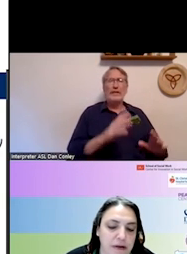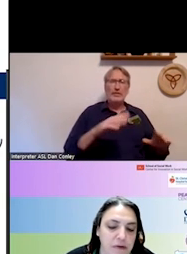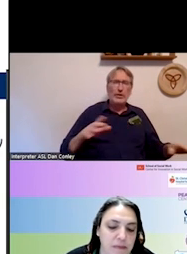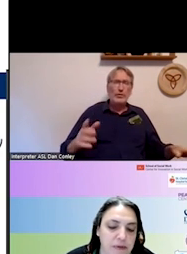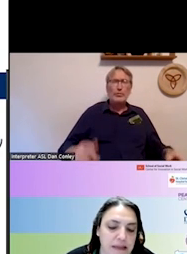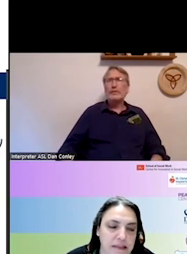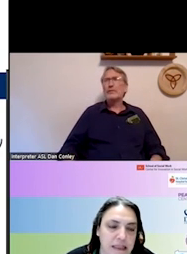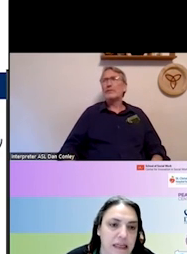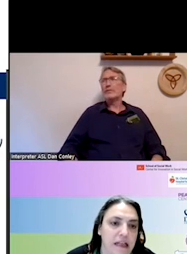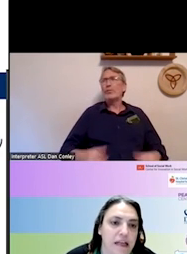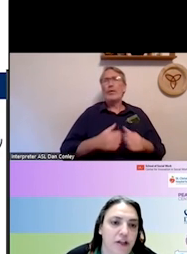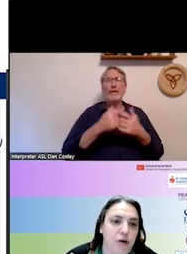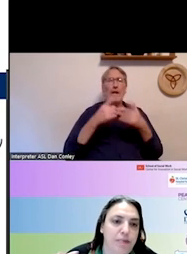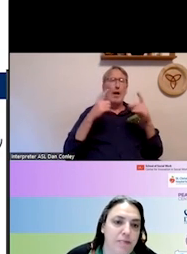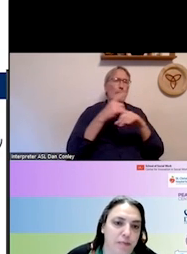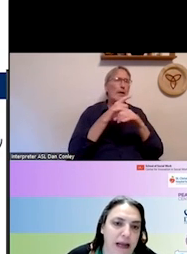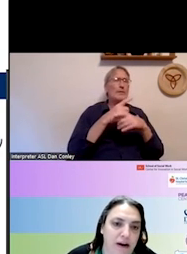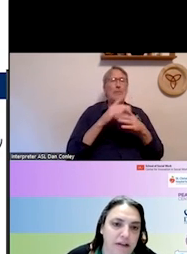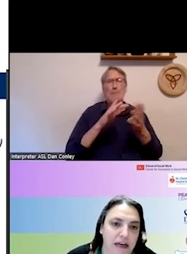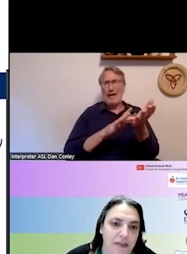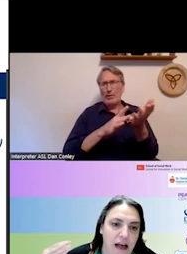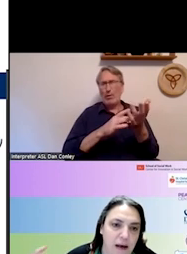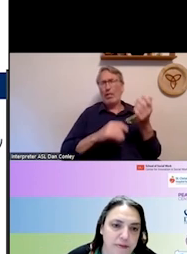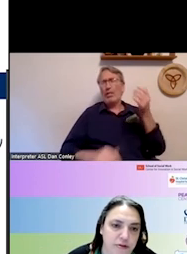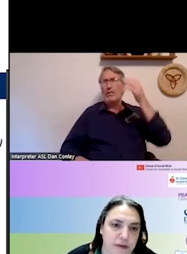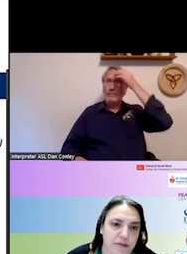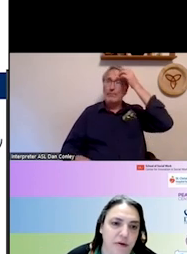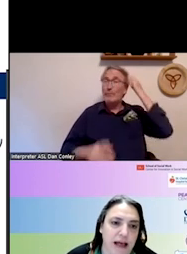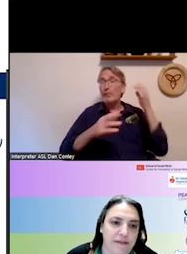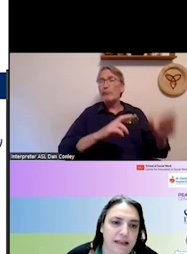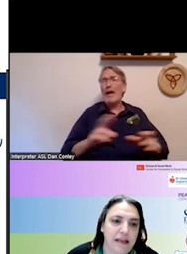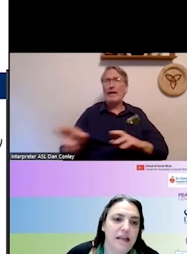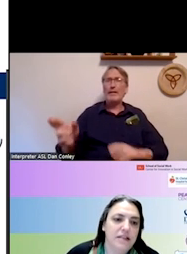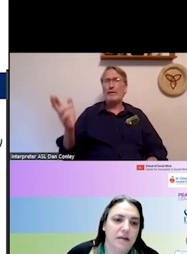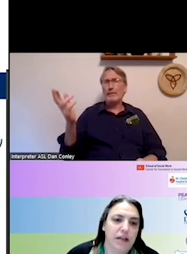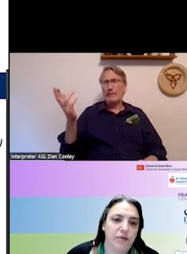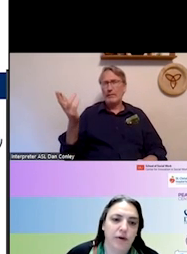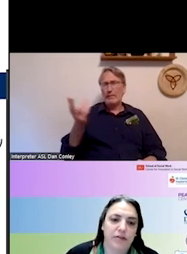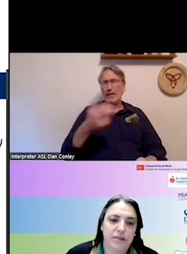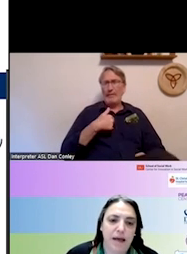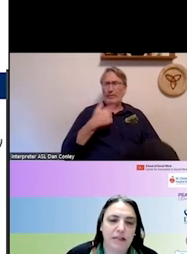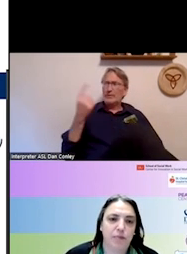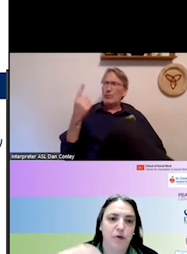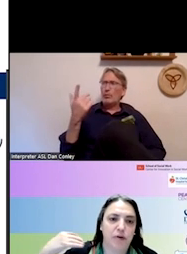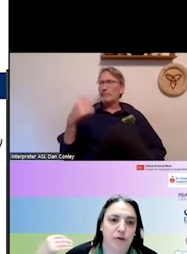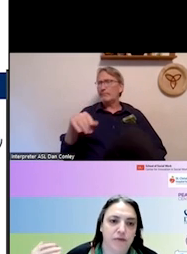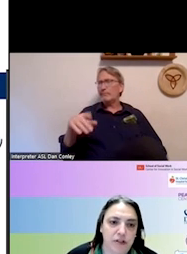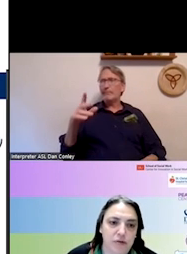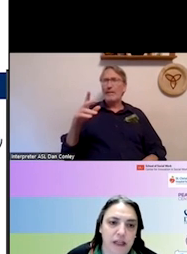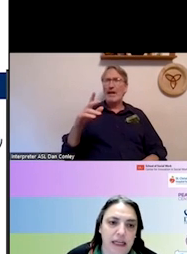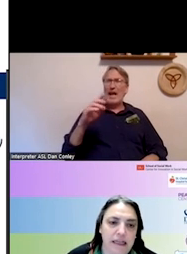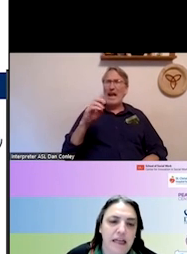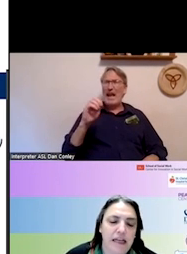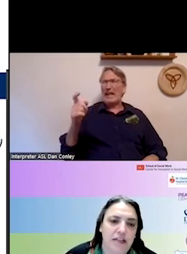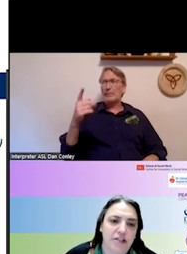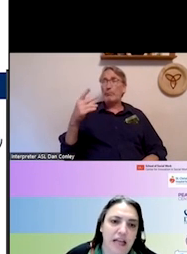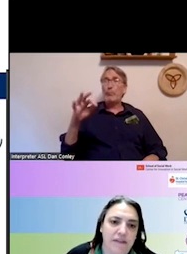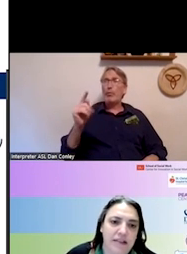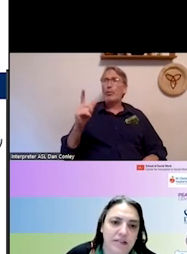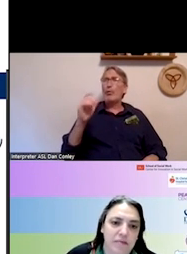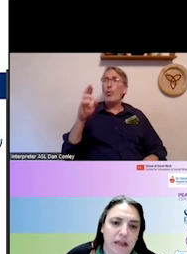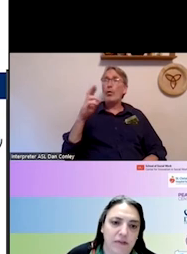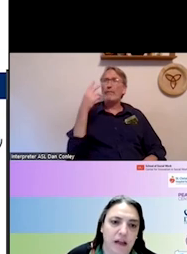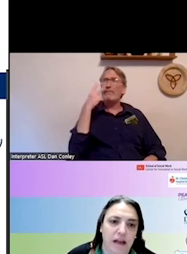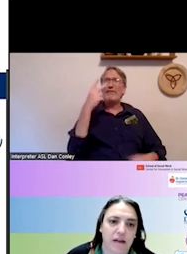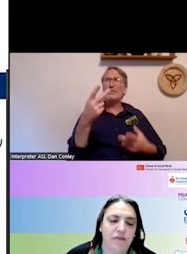with medical complexity, you know, be prepared, kind of that upstream. So having some level, whether it's a text board or a visual aid, and just